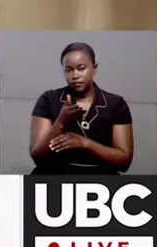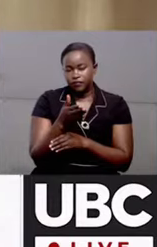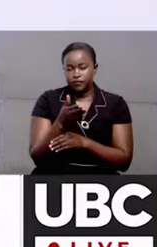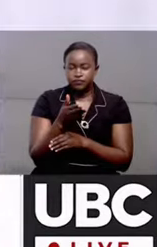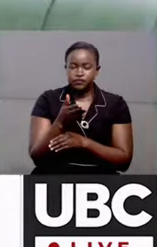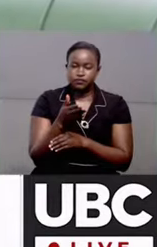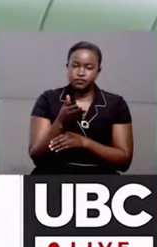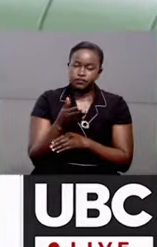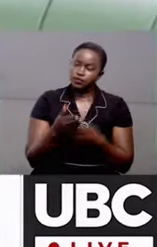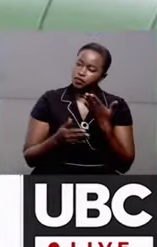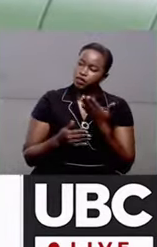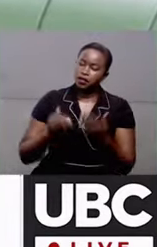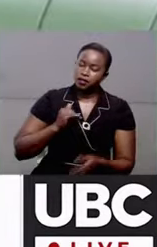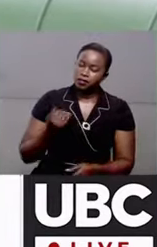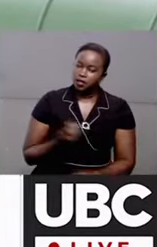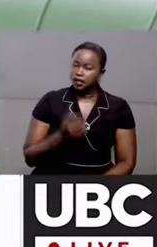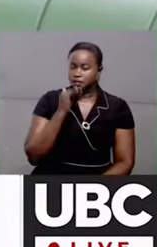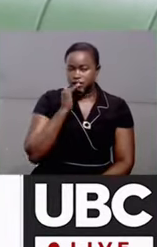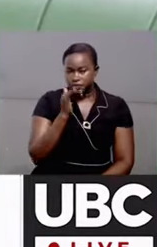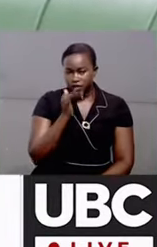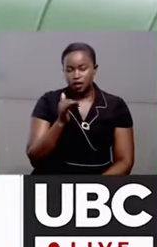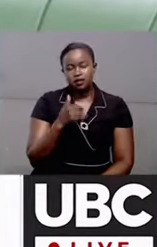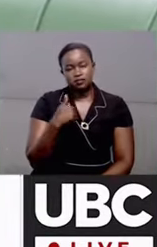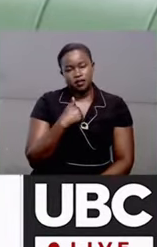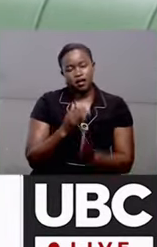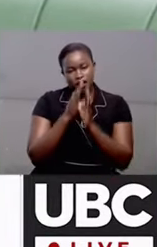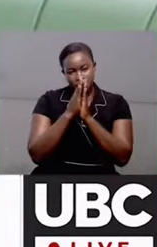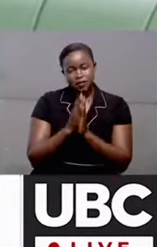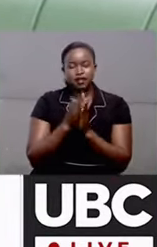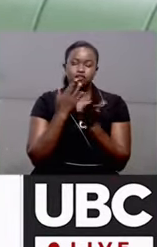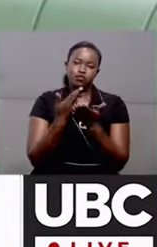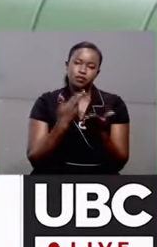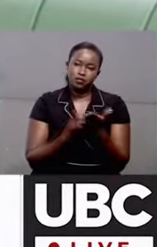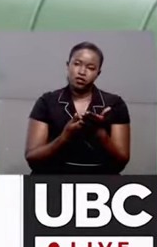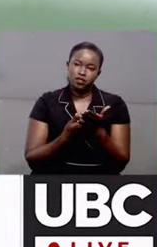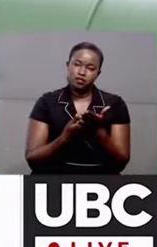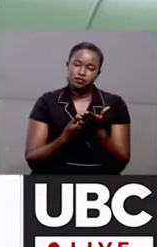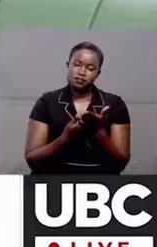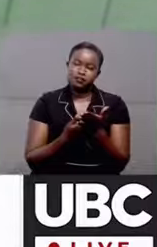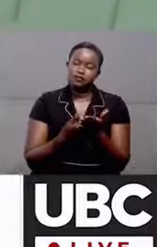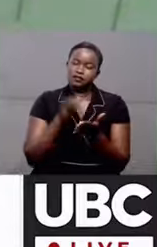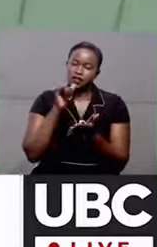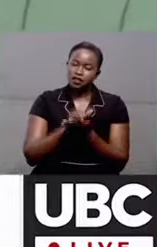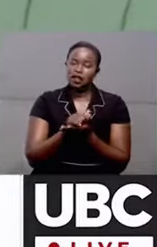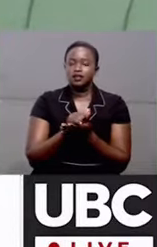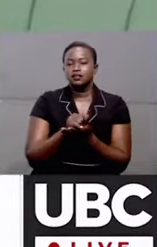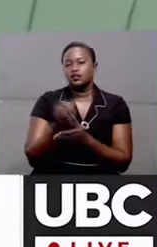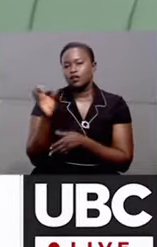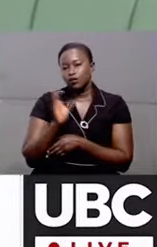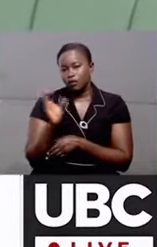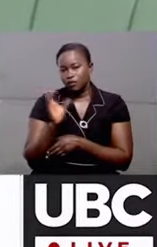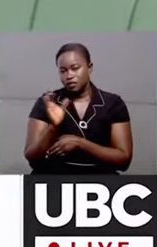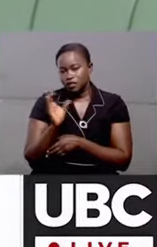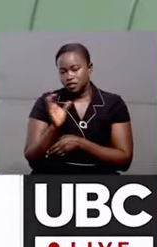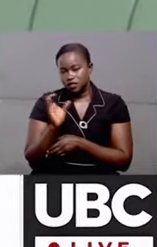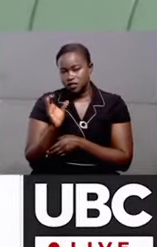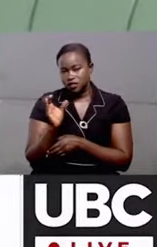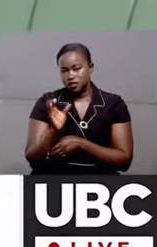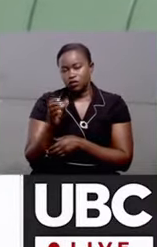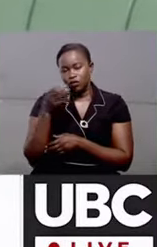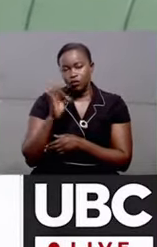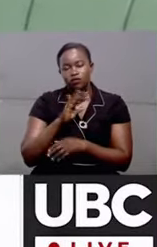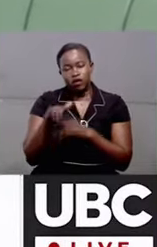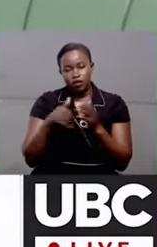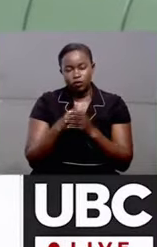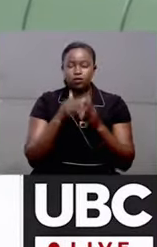Madam Speaker, I beg to report that the Committee of the